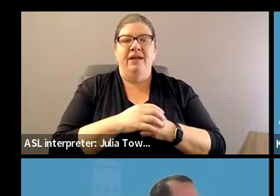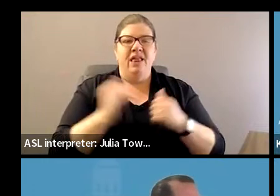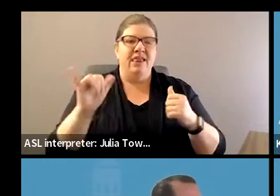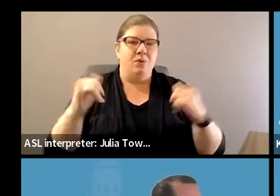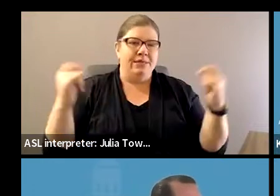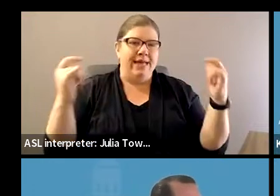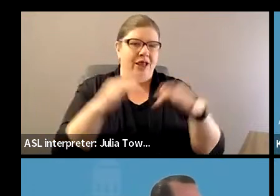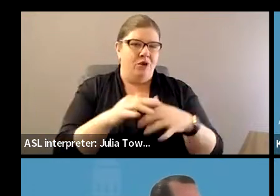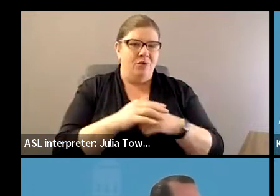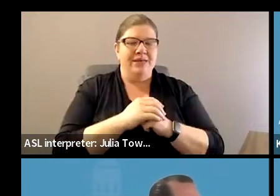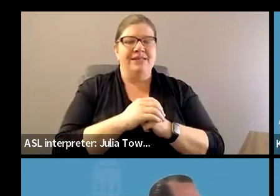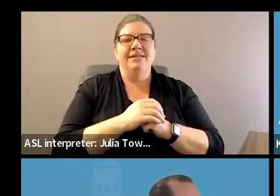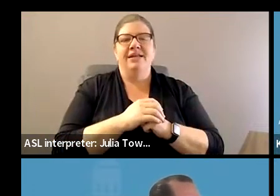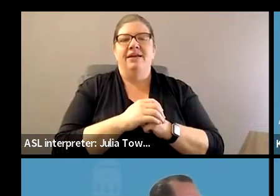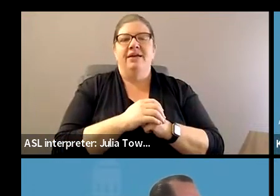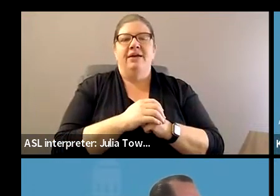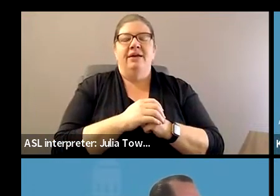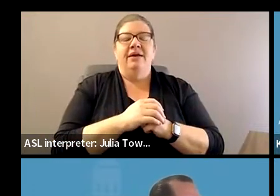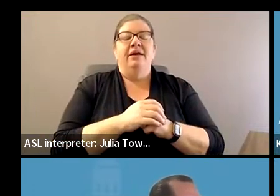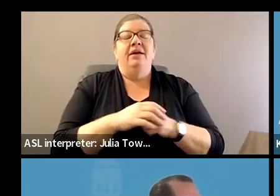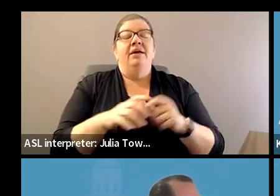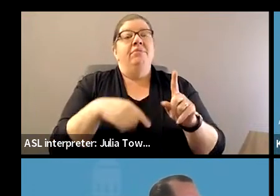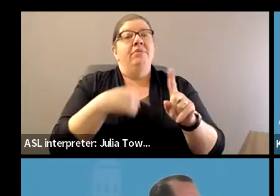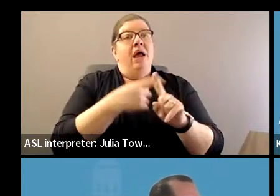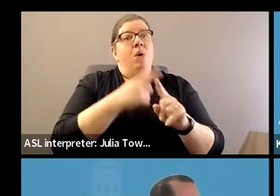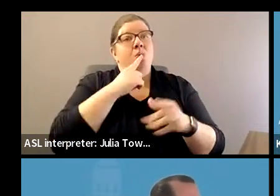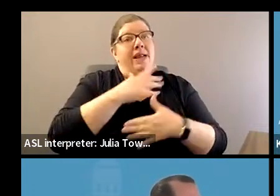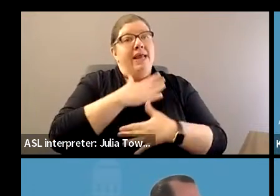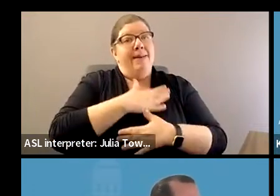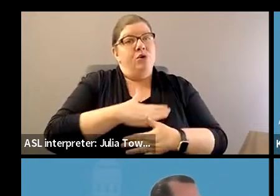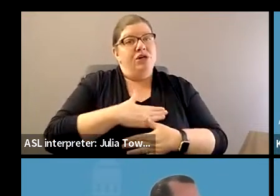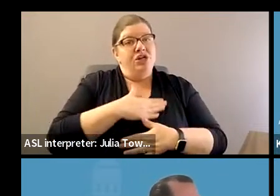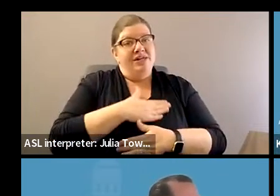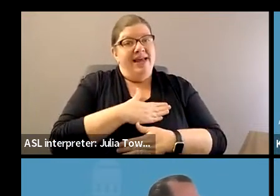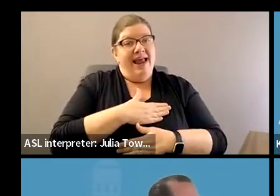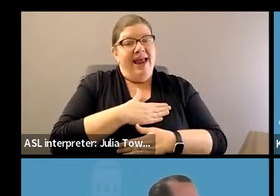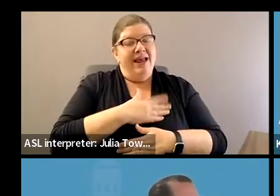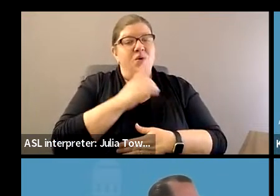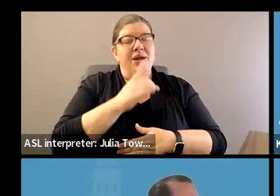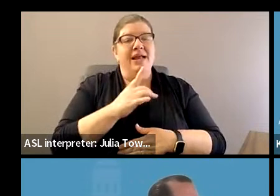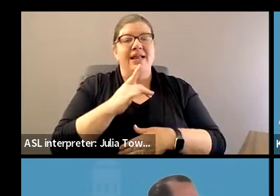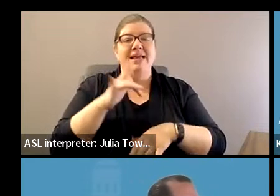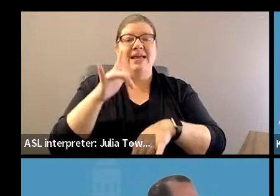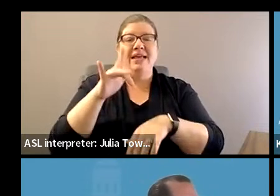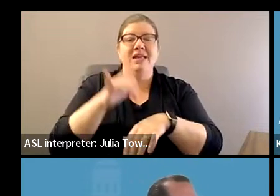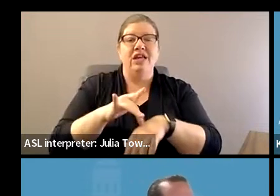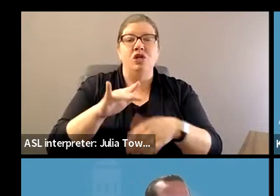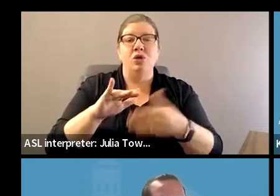gatherings. As well as I really appreciated just dipping into the community